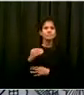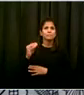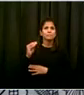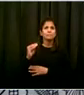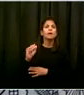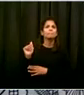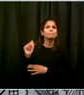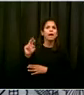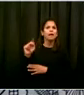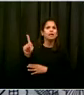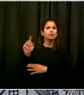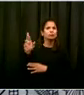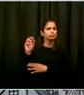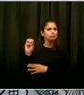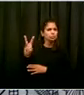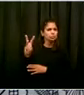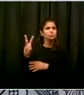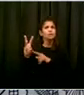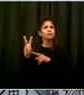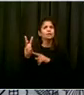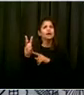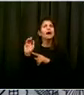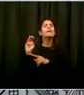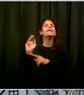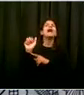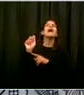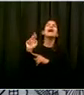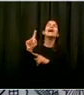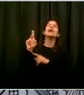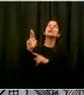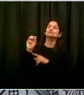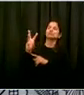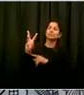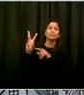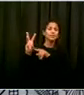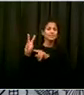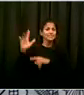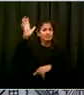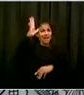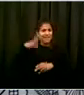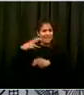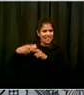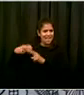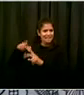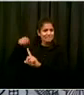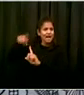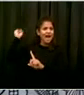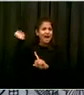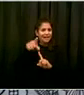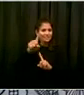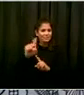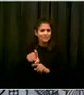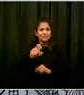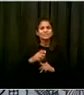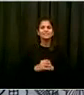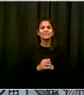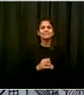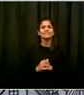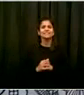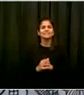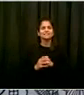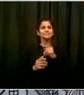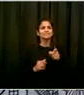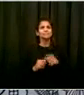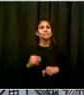communities last night? And regardless of the protests themselves, what do you say to members and leaders of